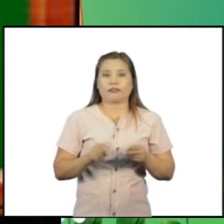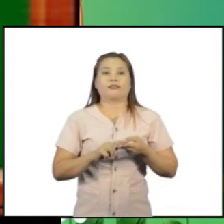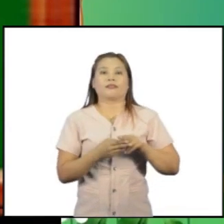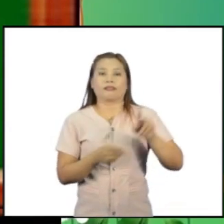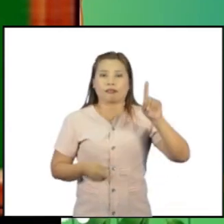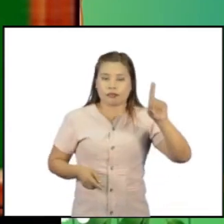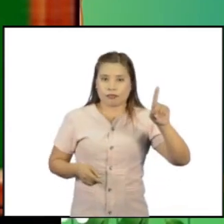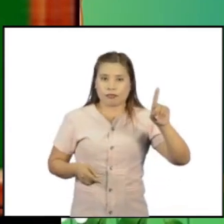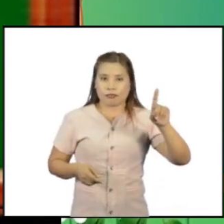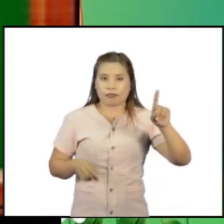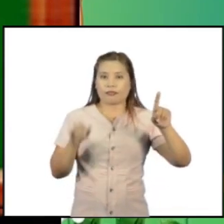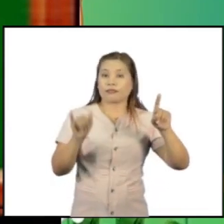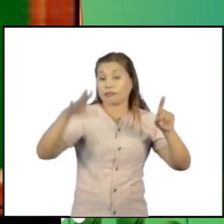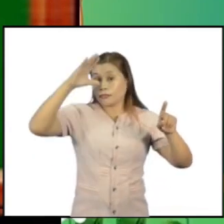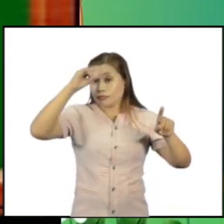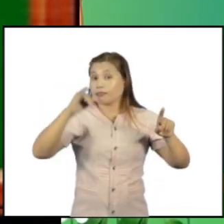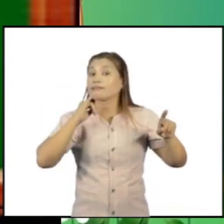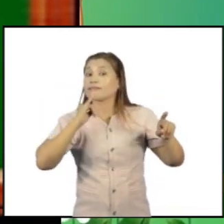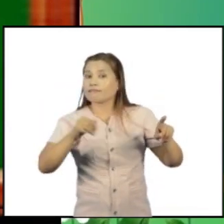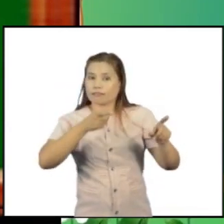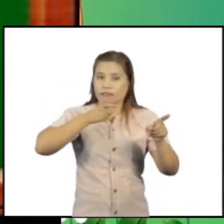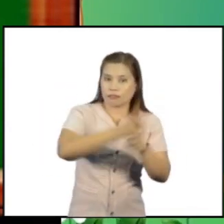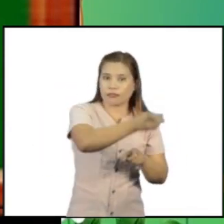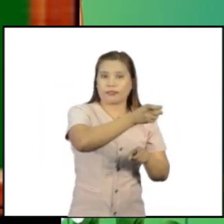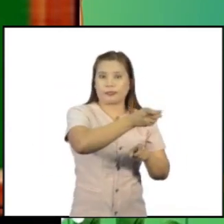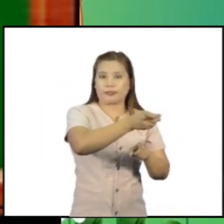Number 1. That boy is bullied.